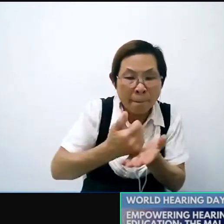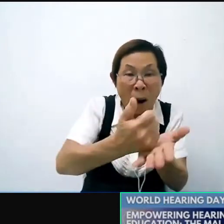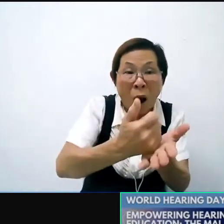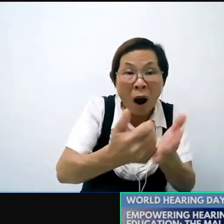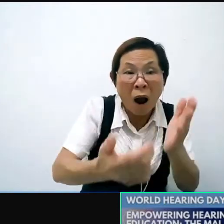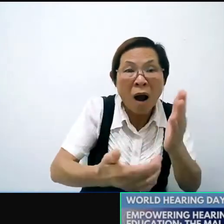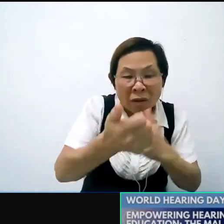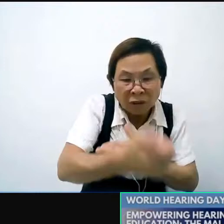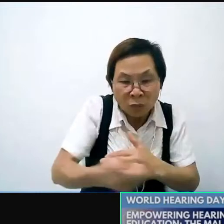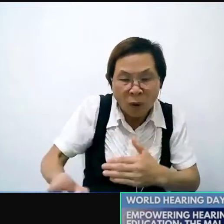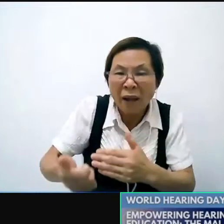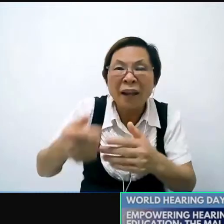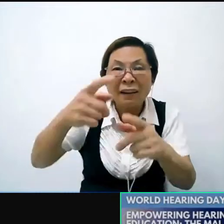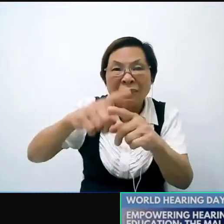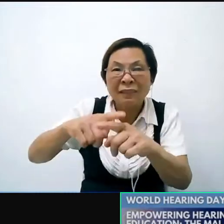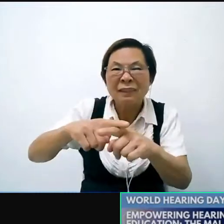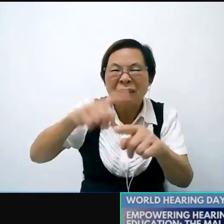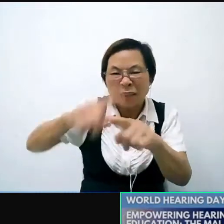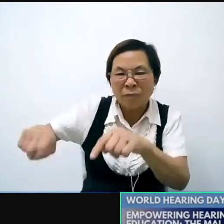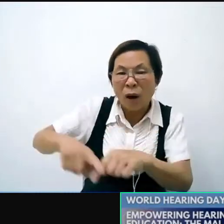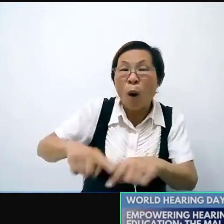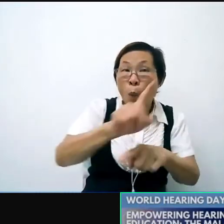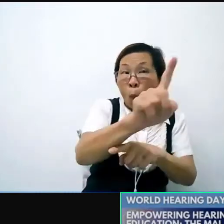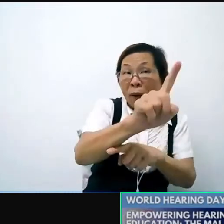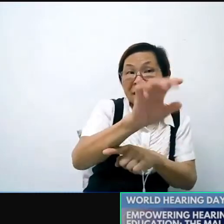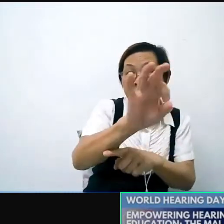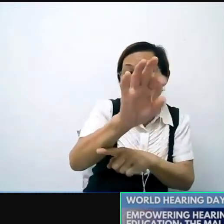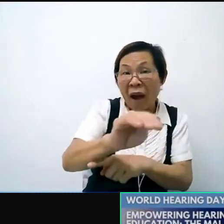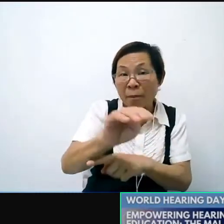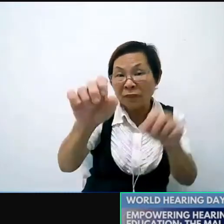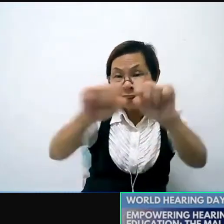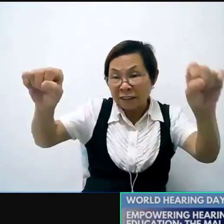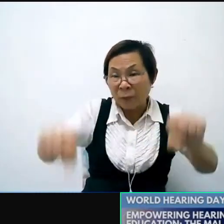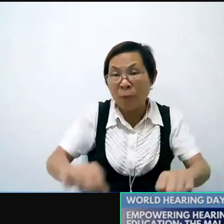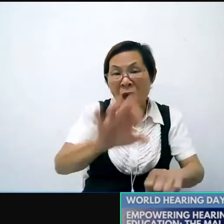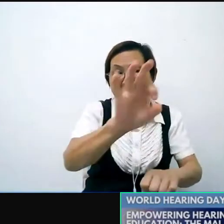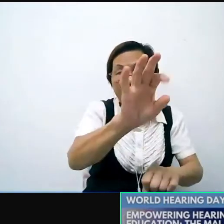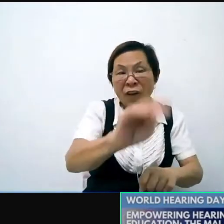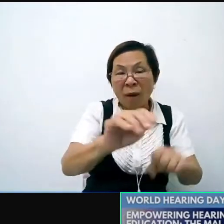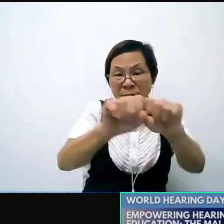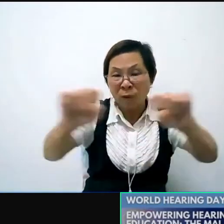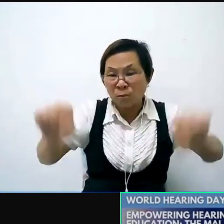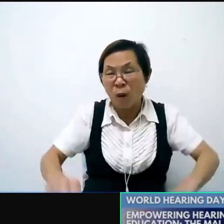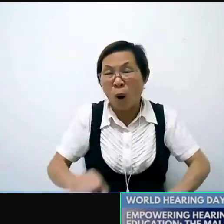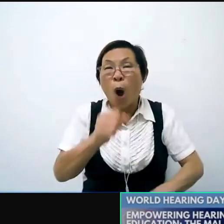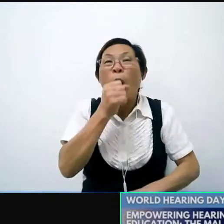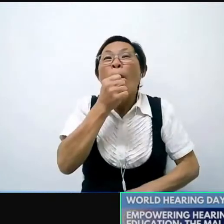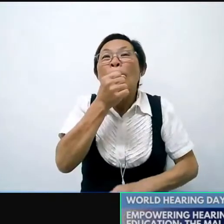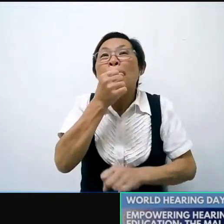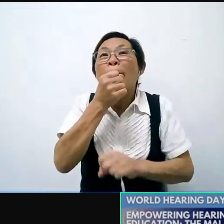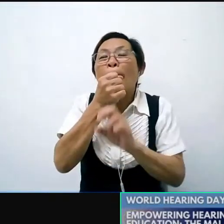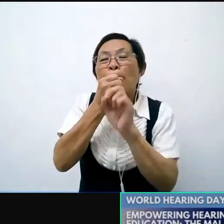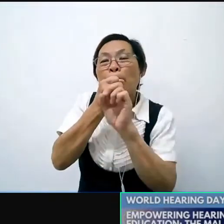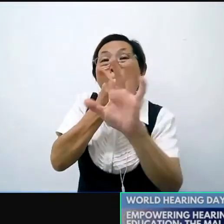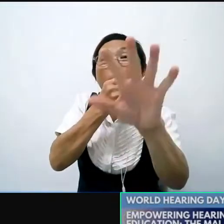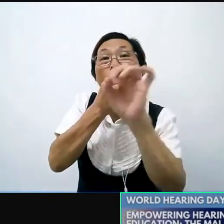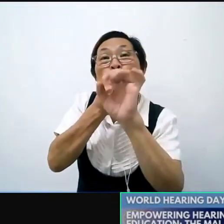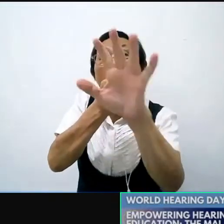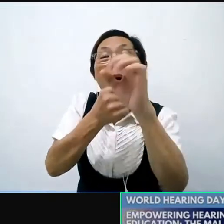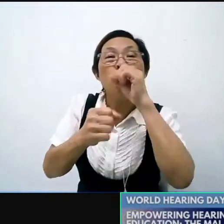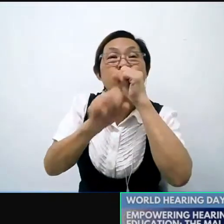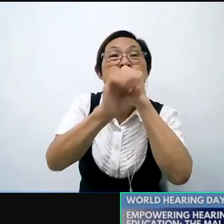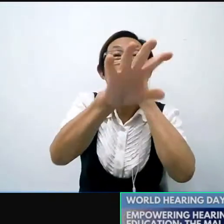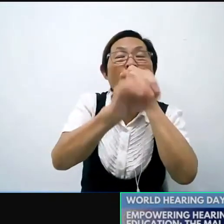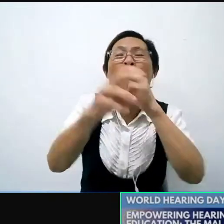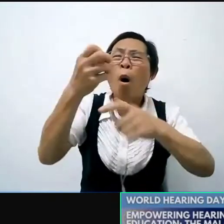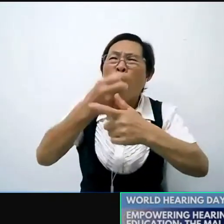FM system, the sound field amplification system, and you can go for alert system, or